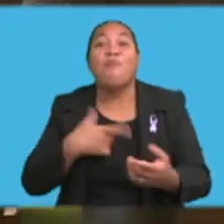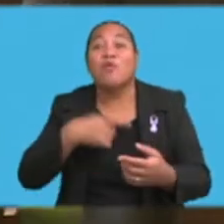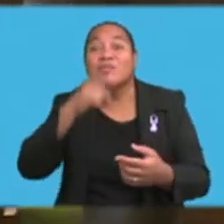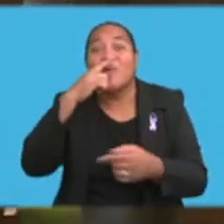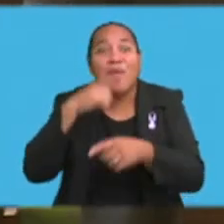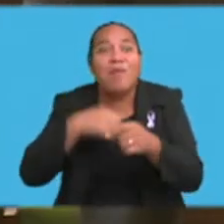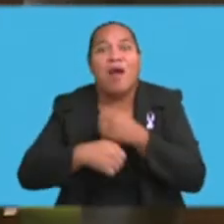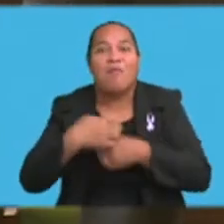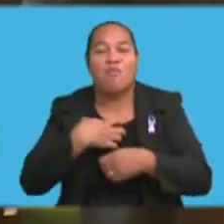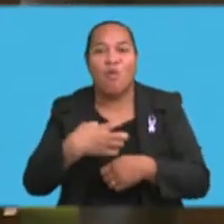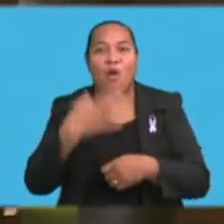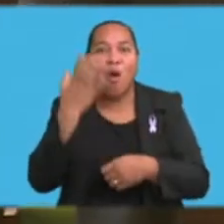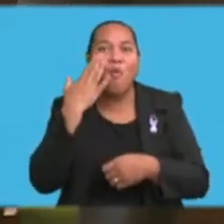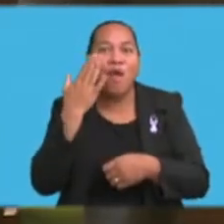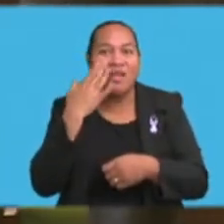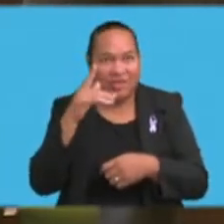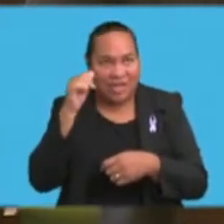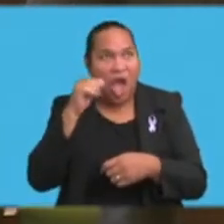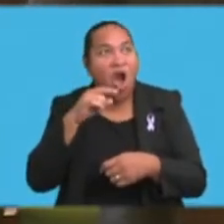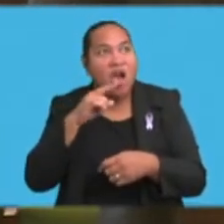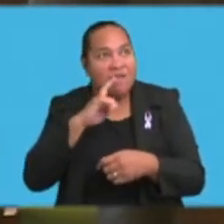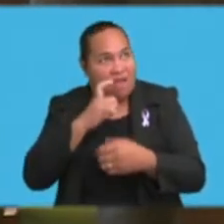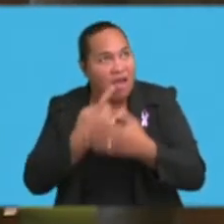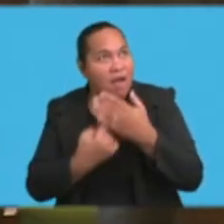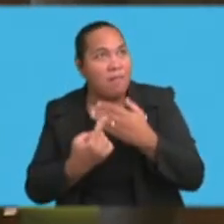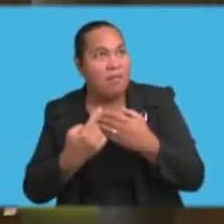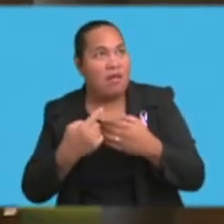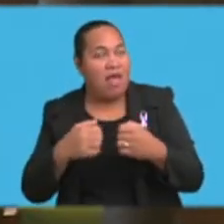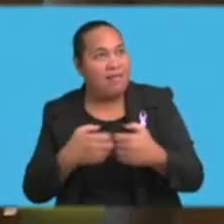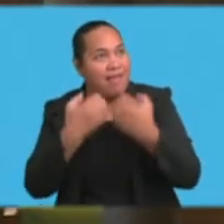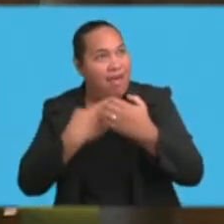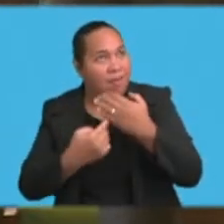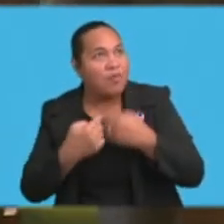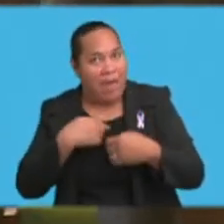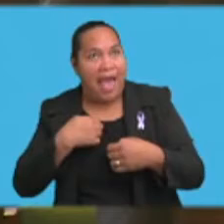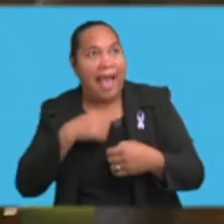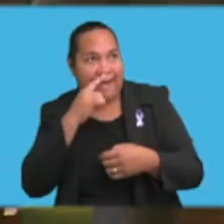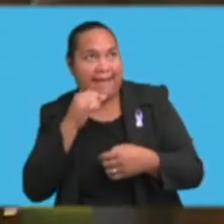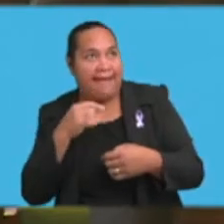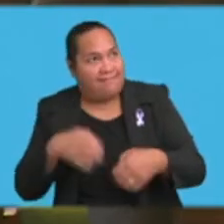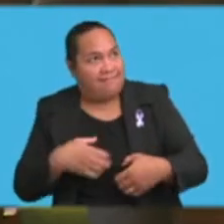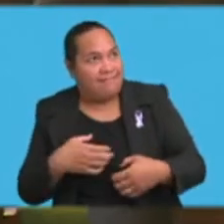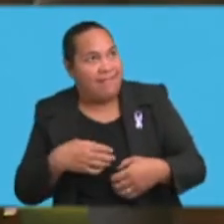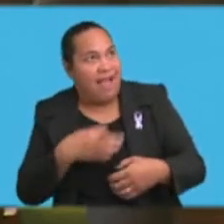up within workers that they have an ability to be able to claim